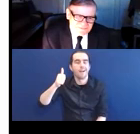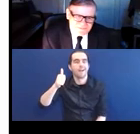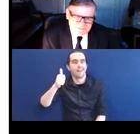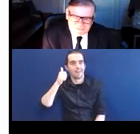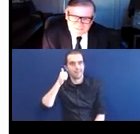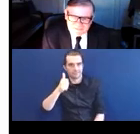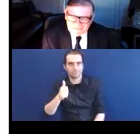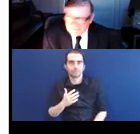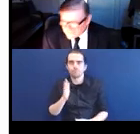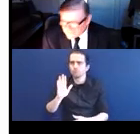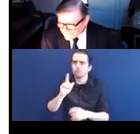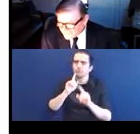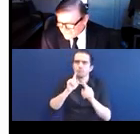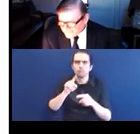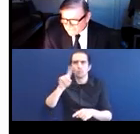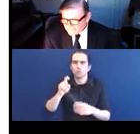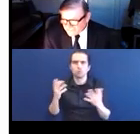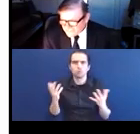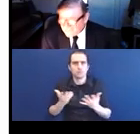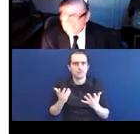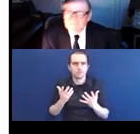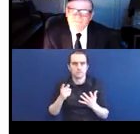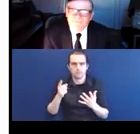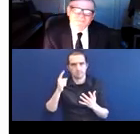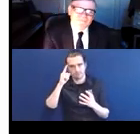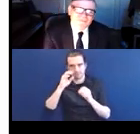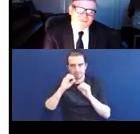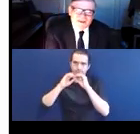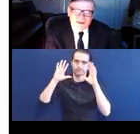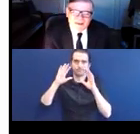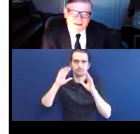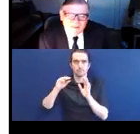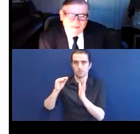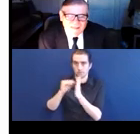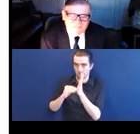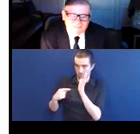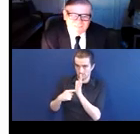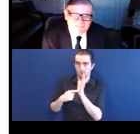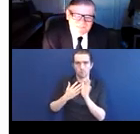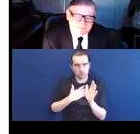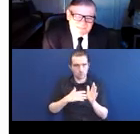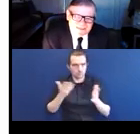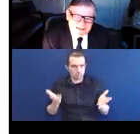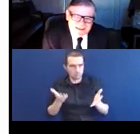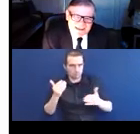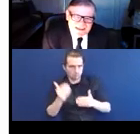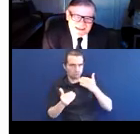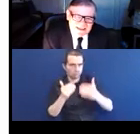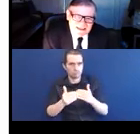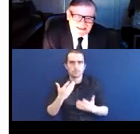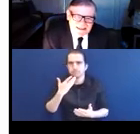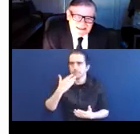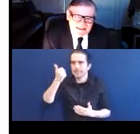how the legal framework works. In our country, when a main law is passed, it has to be implemented